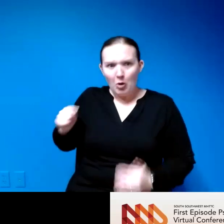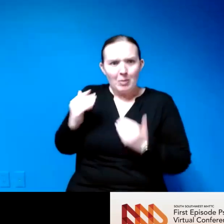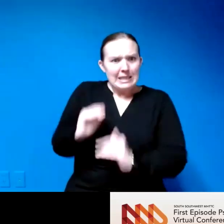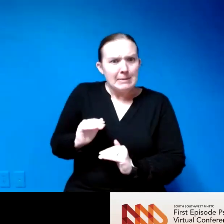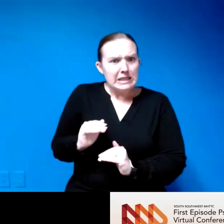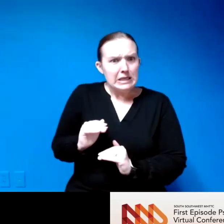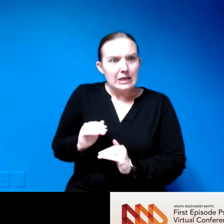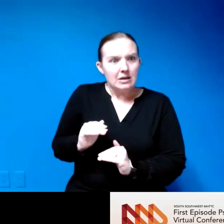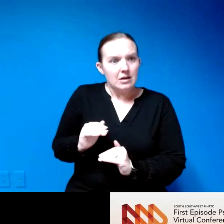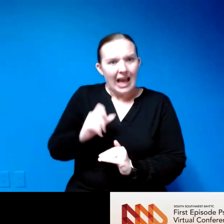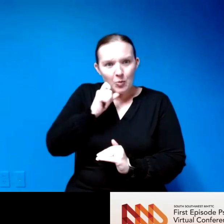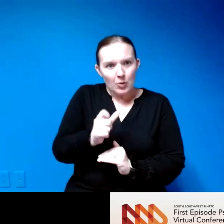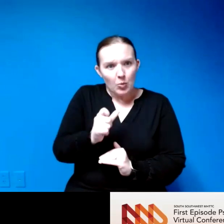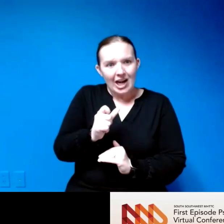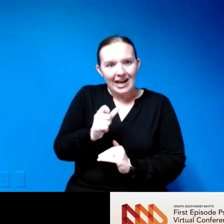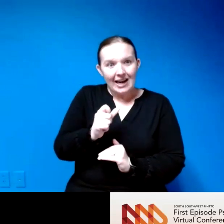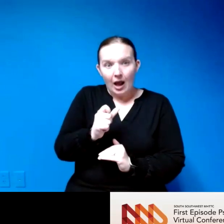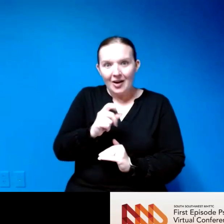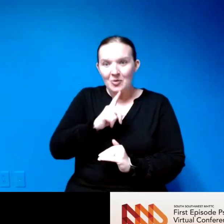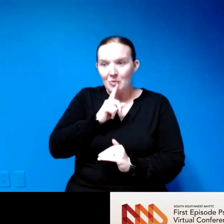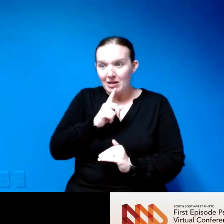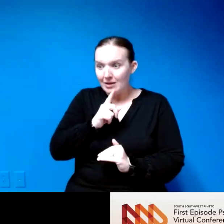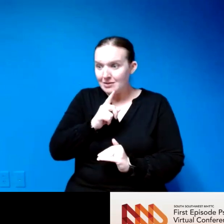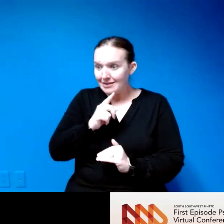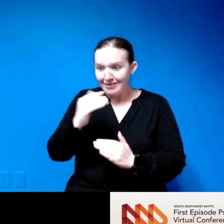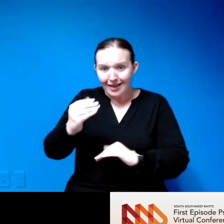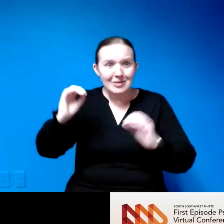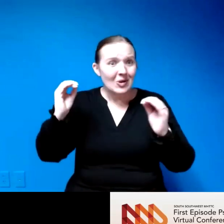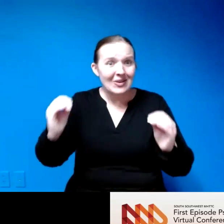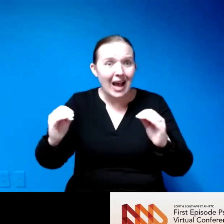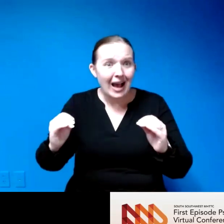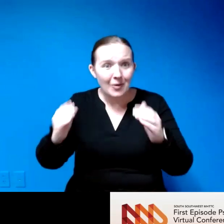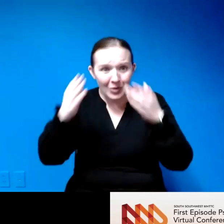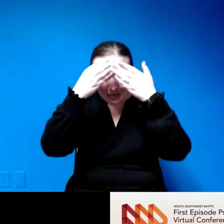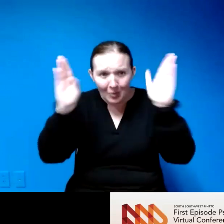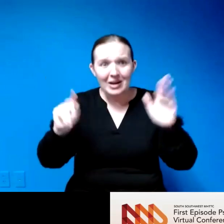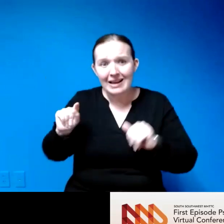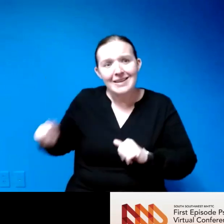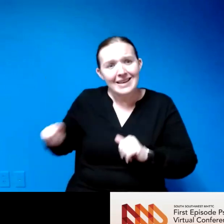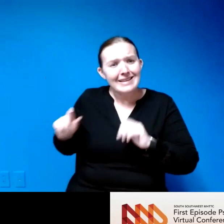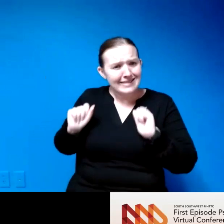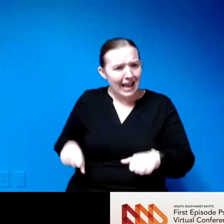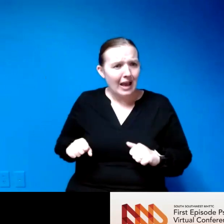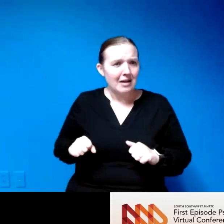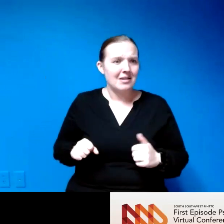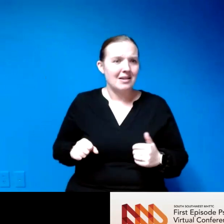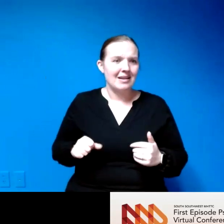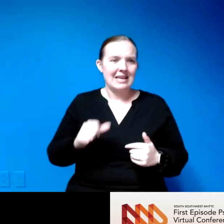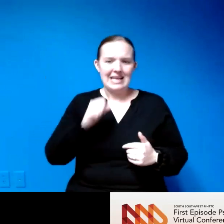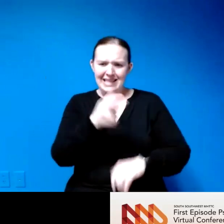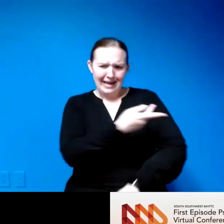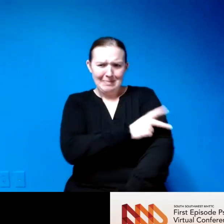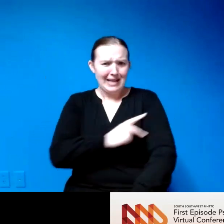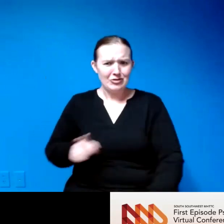we were not expanding our own boxes. So he is a member of our community. He's not just a patient, or he's not a patient.